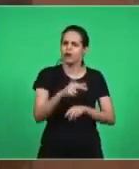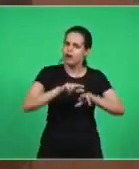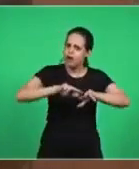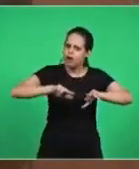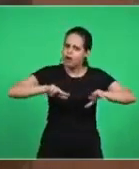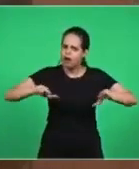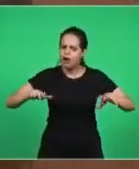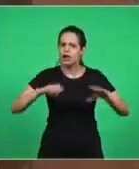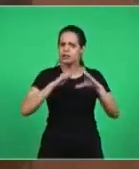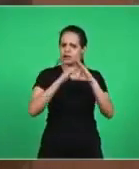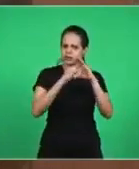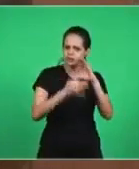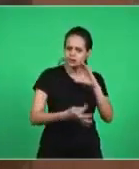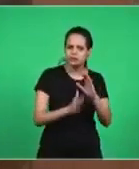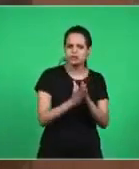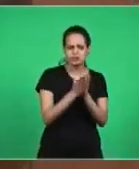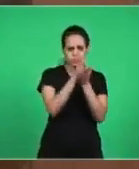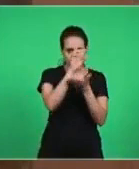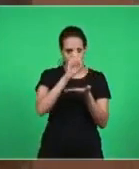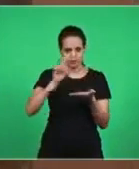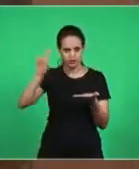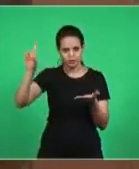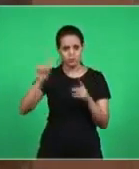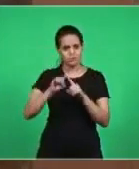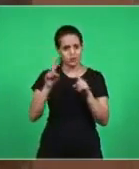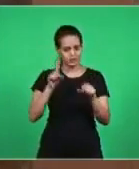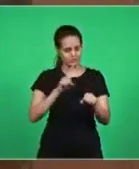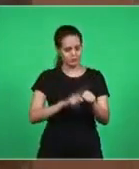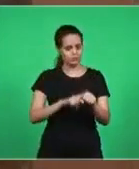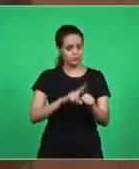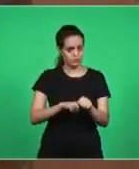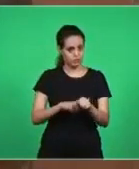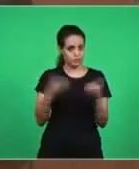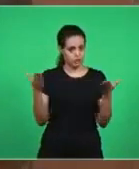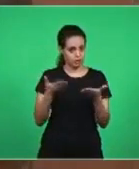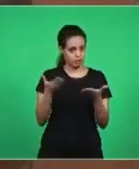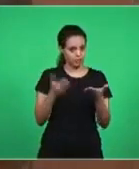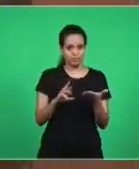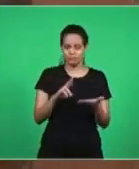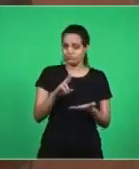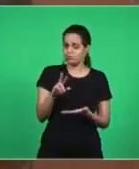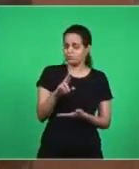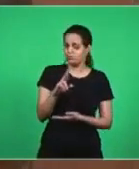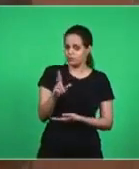topics. That's, everything is wonderful, but that's not the moment.